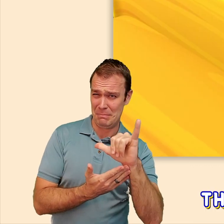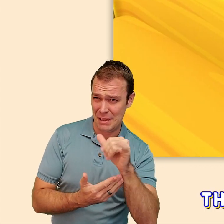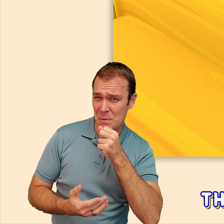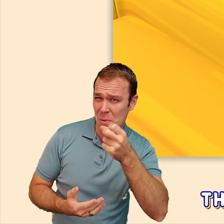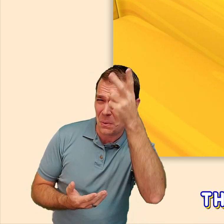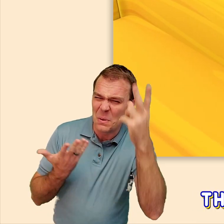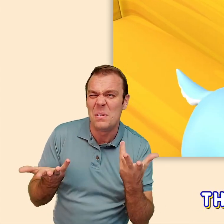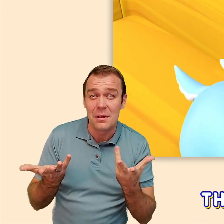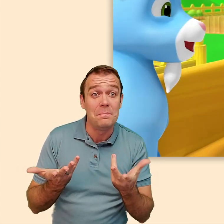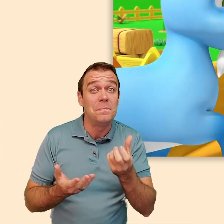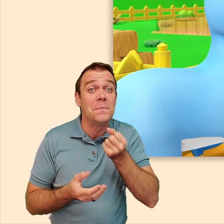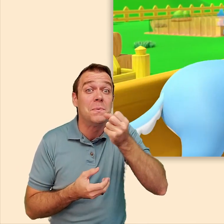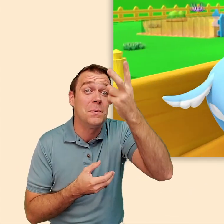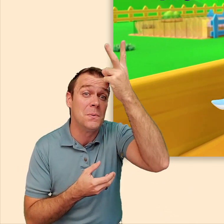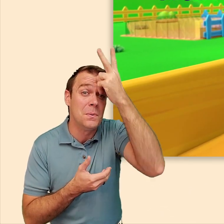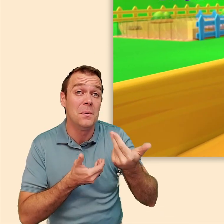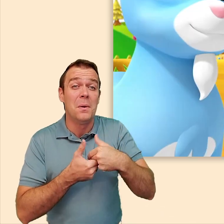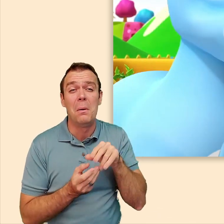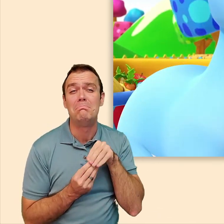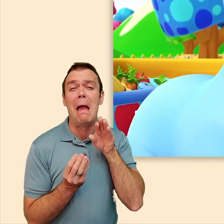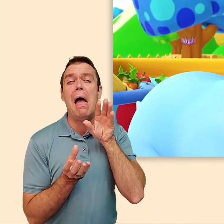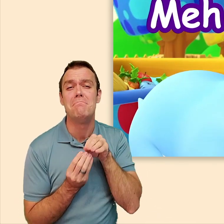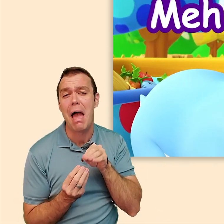The goat on the tractor goes meh, meh, meh.